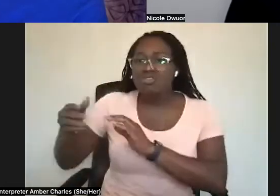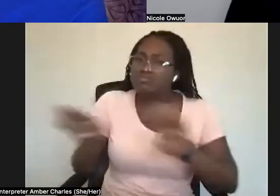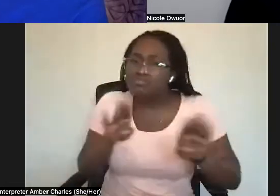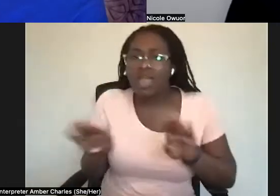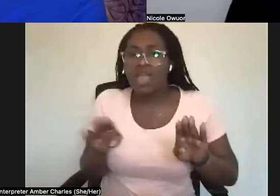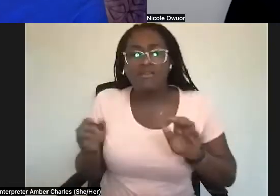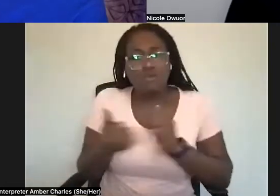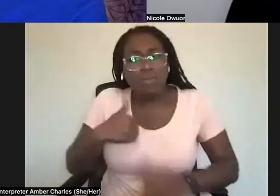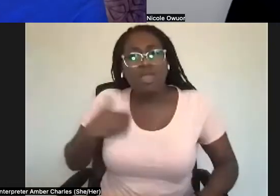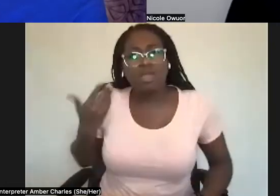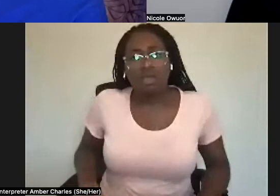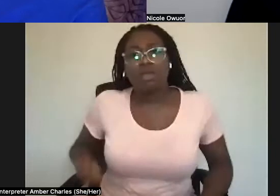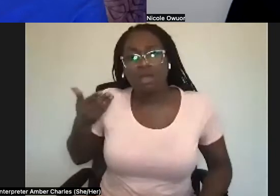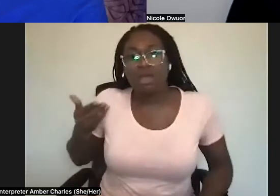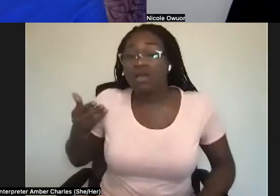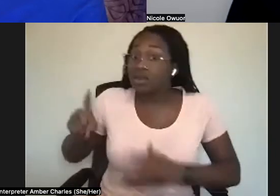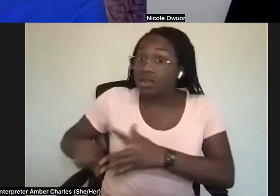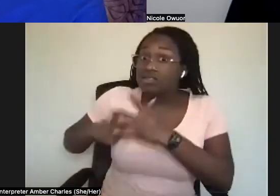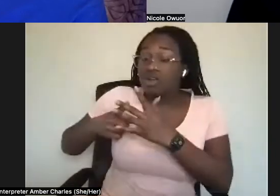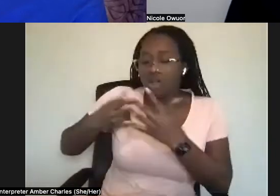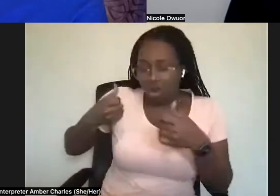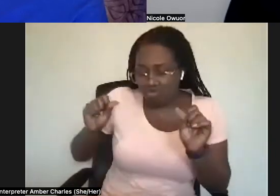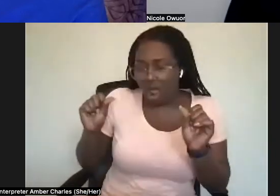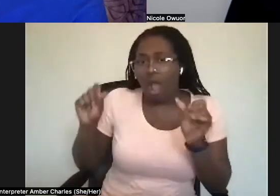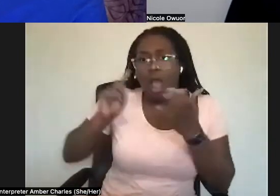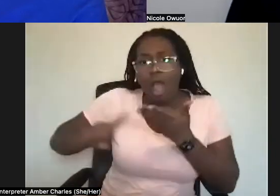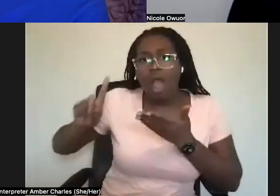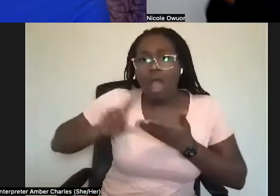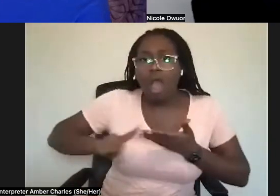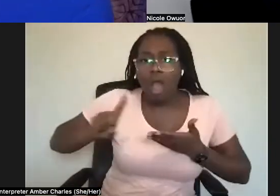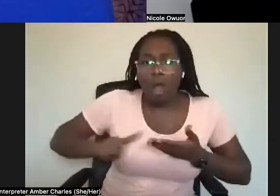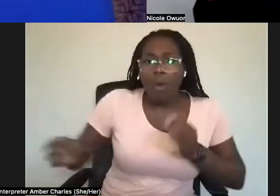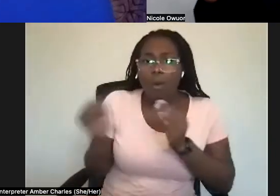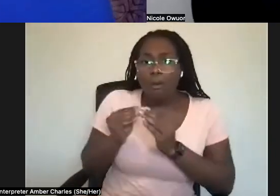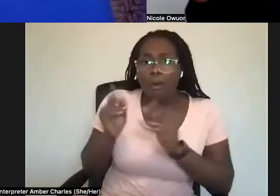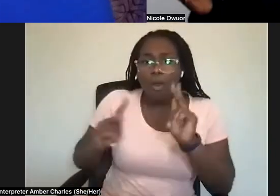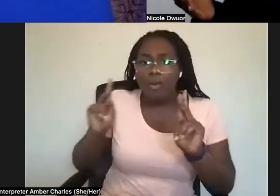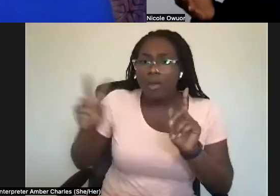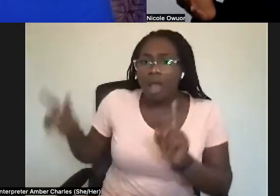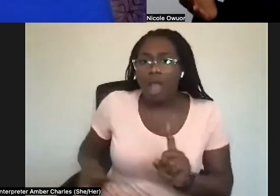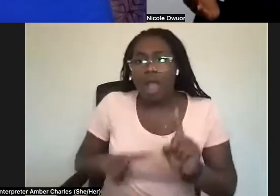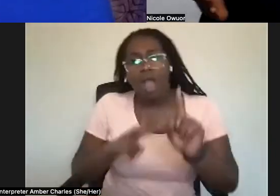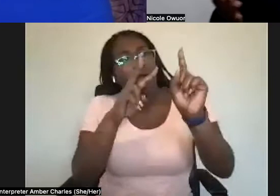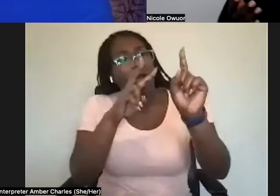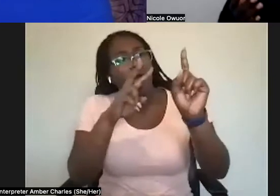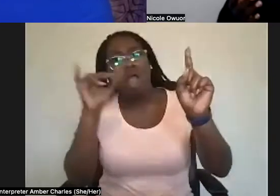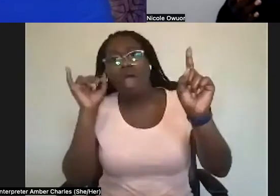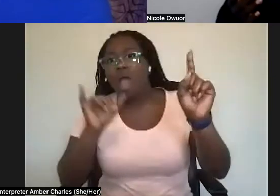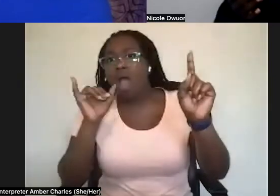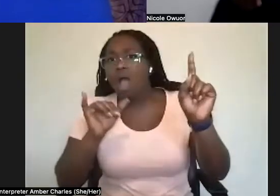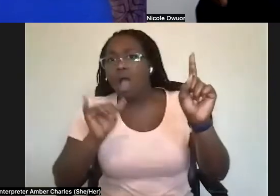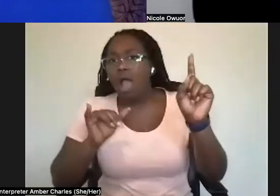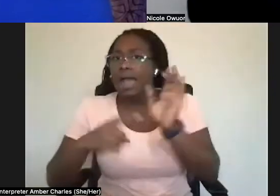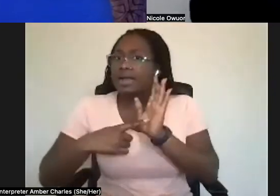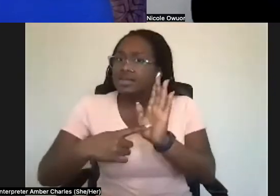And that's when I started trying to look for more people that I could hold up as an example of